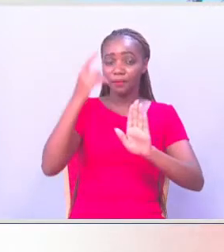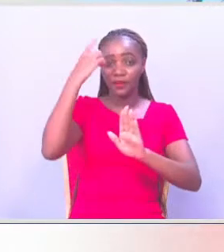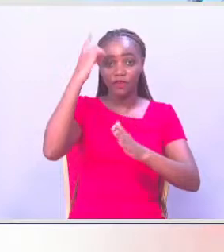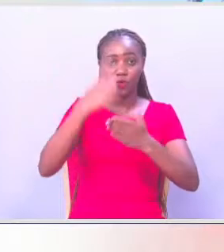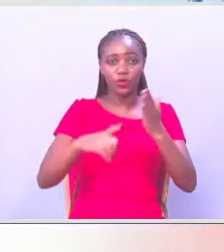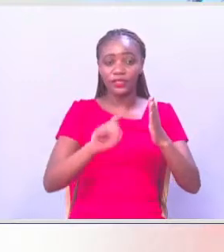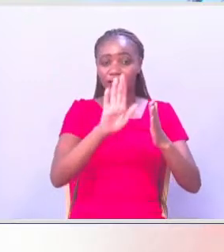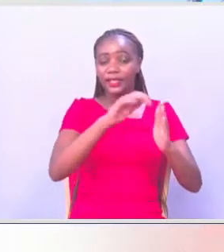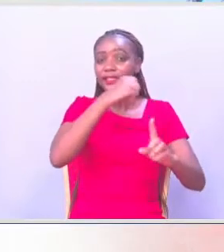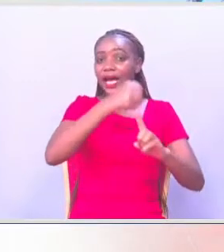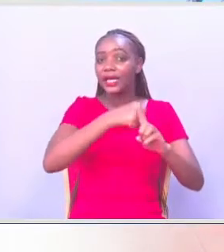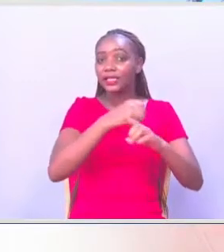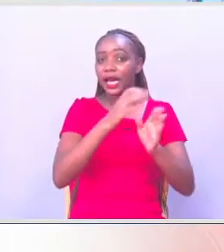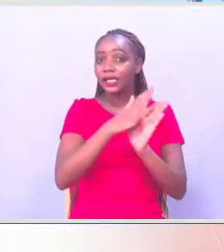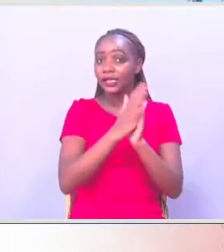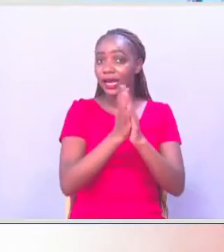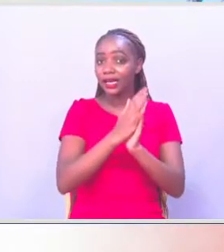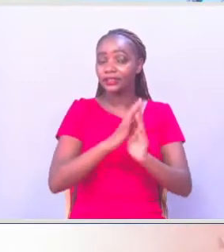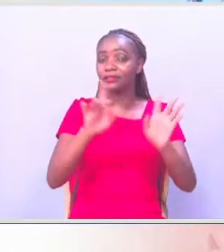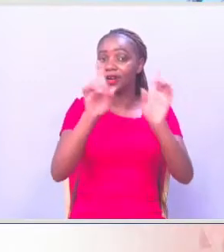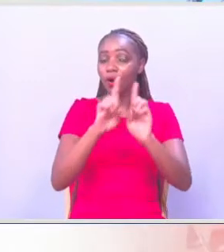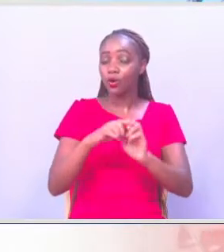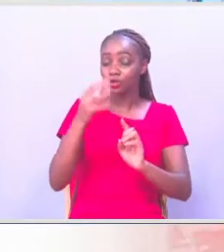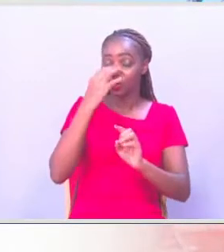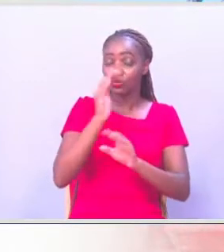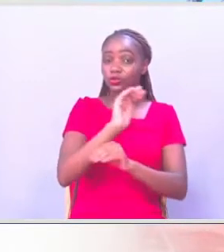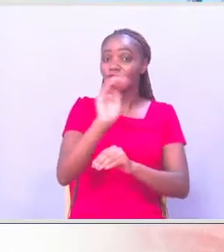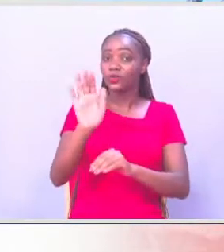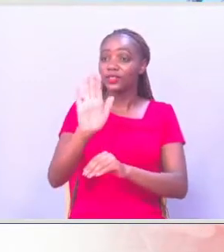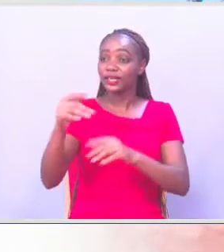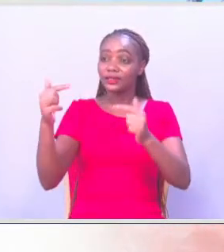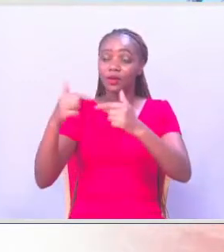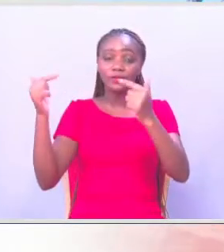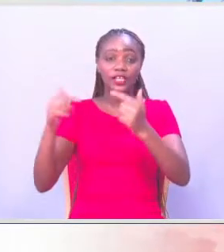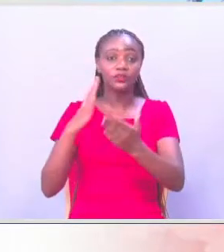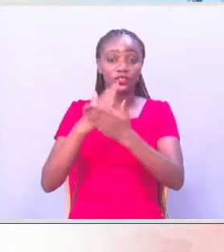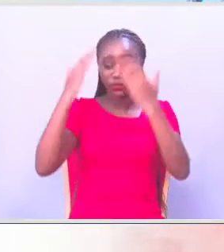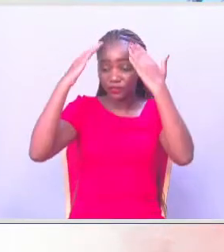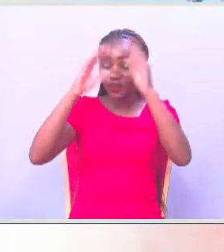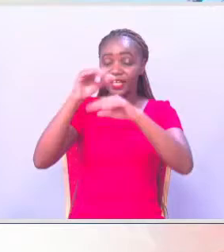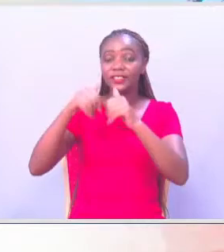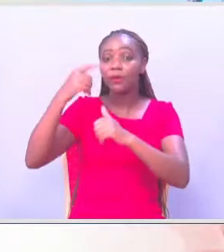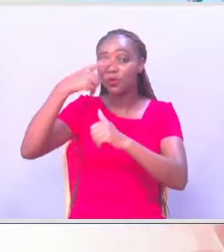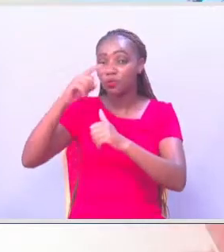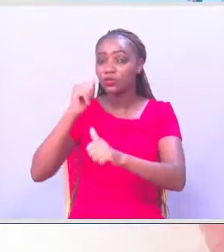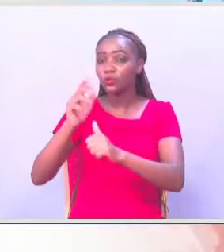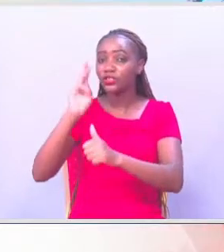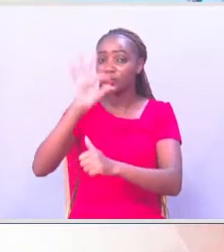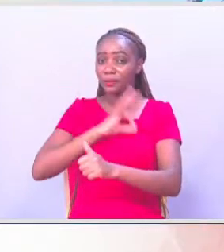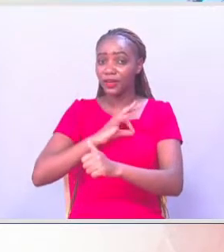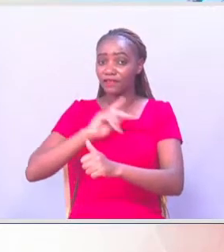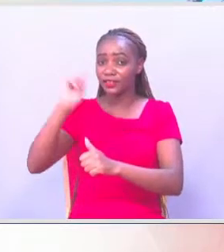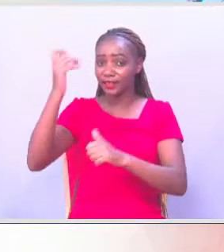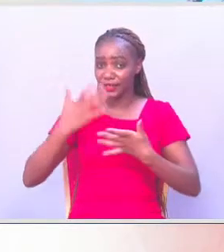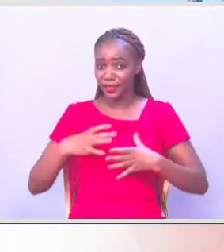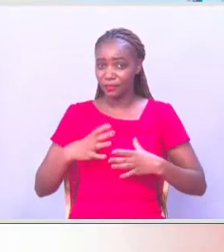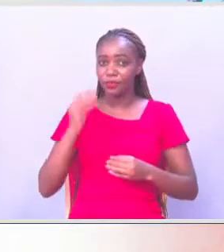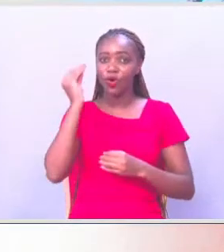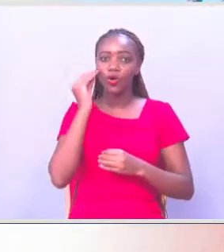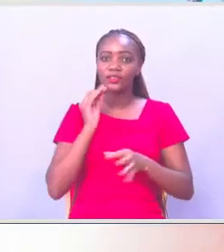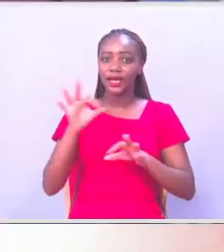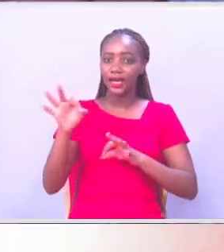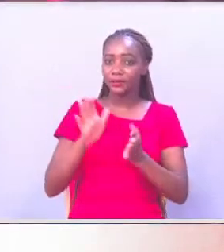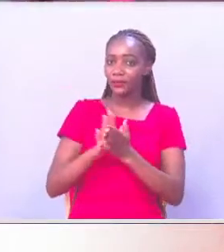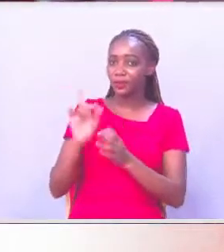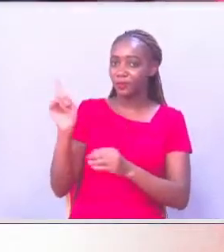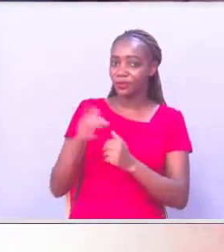his hustler narrative. The DP father asked his competitors to focus on policies that will benefit Kenyans. Josh Ansari